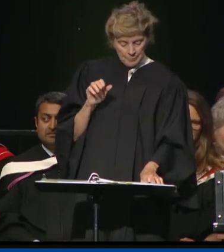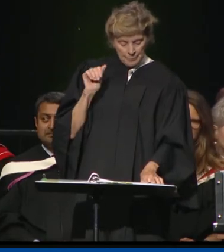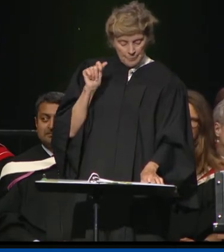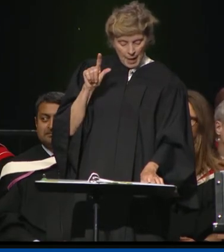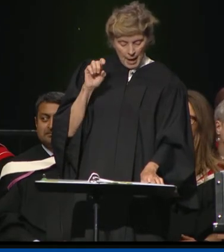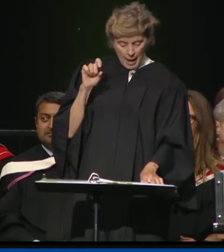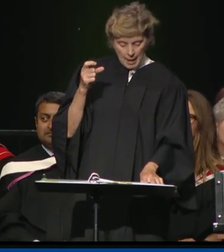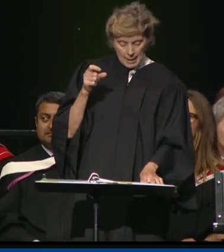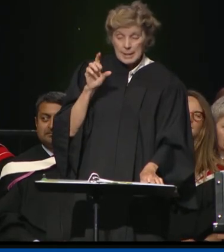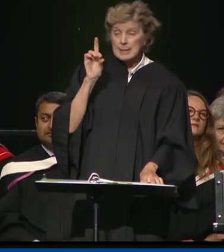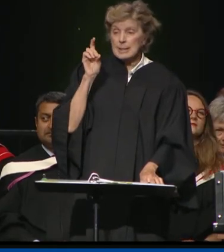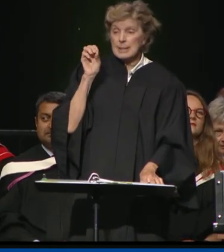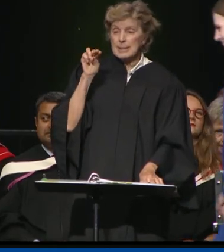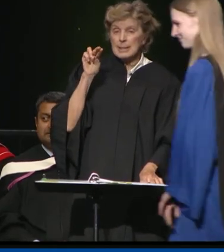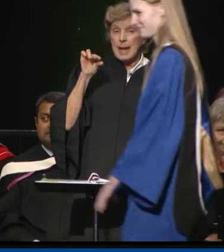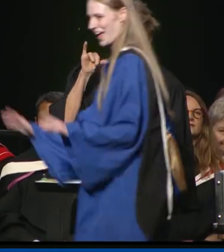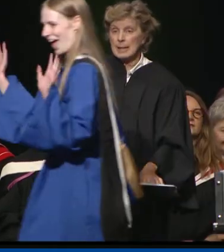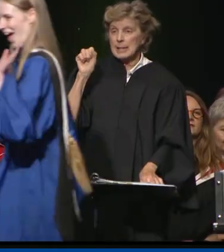Alex Dennison.